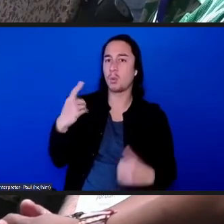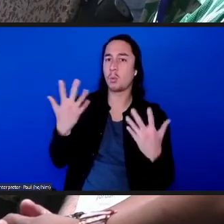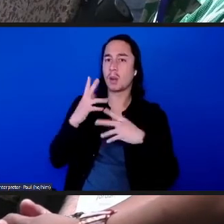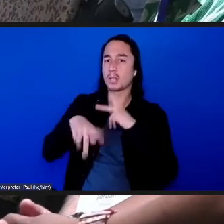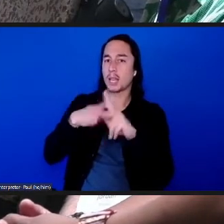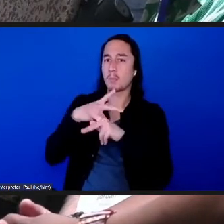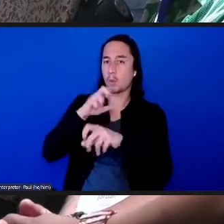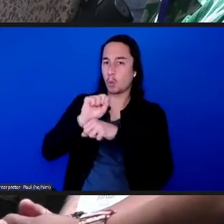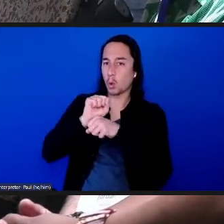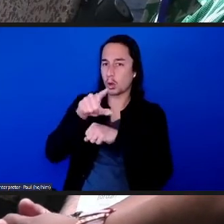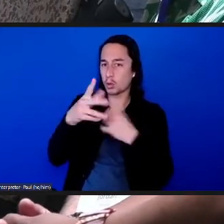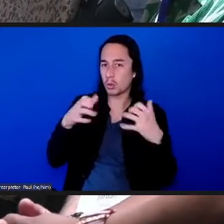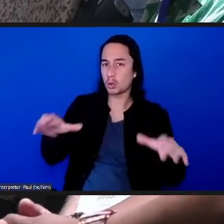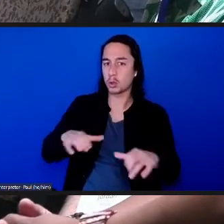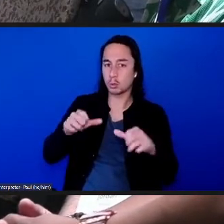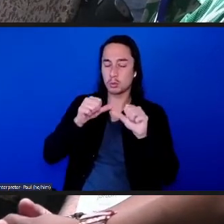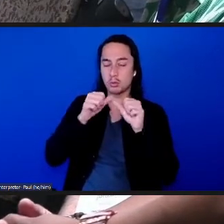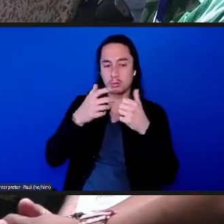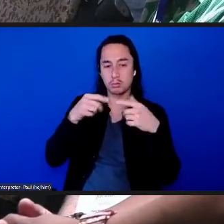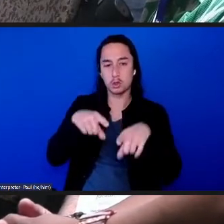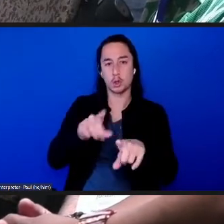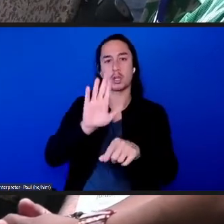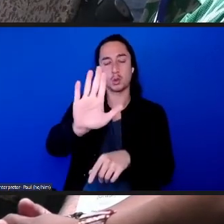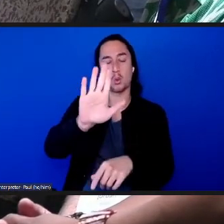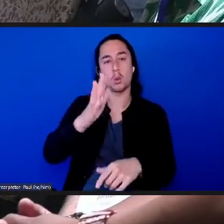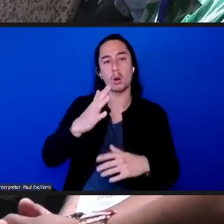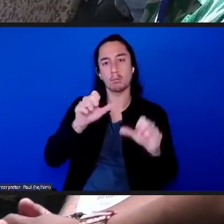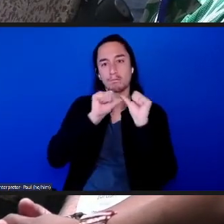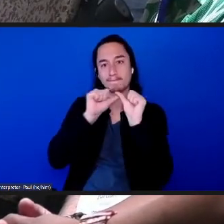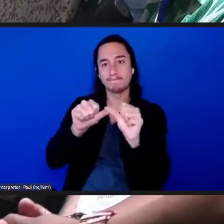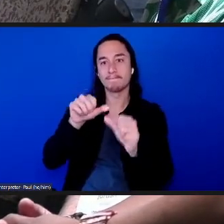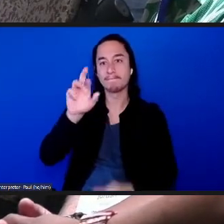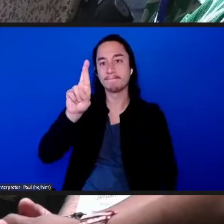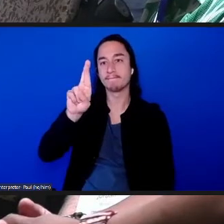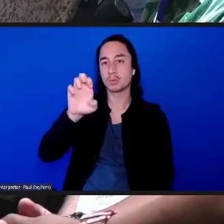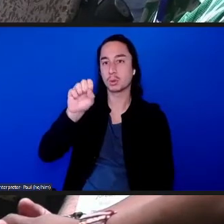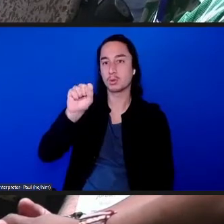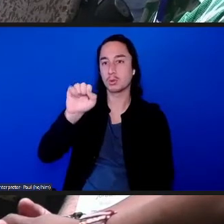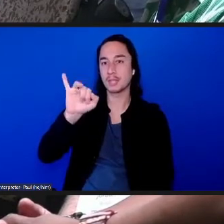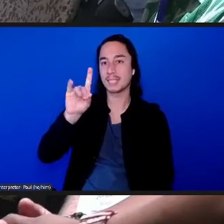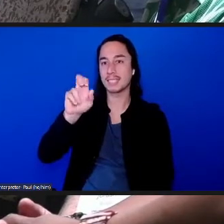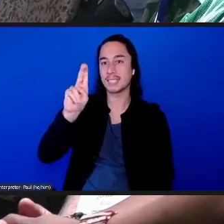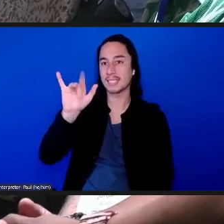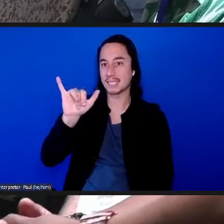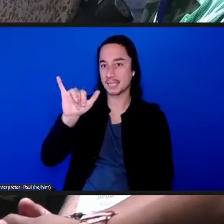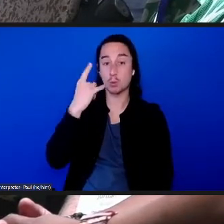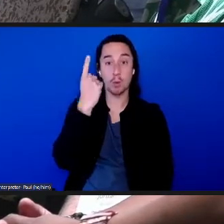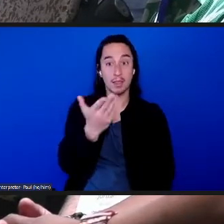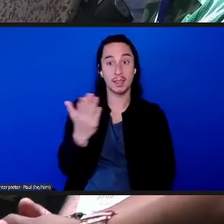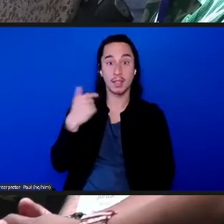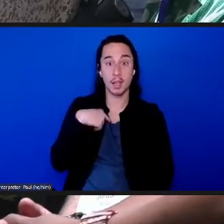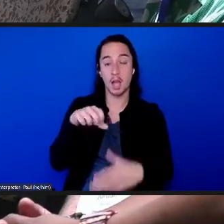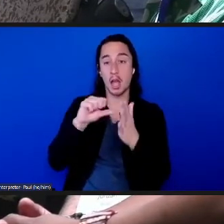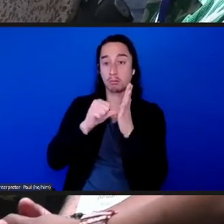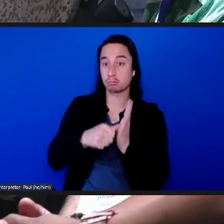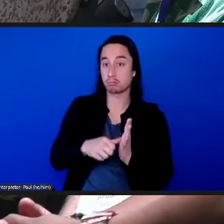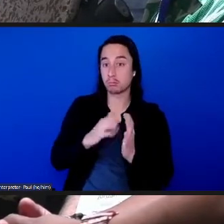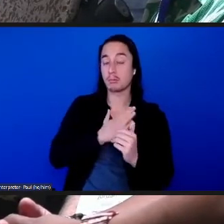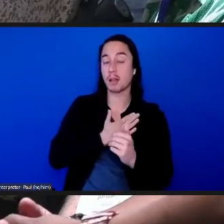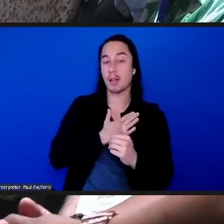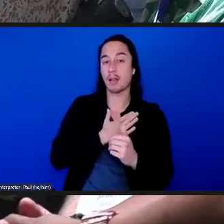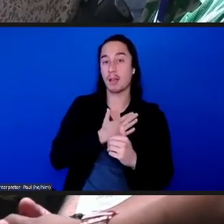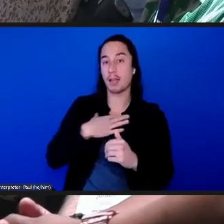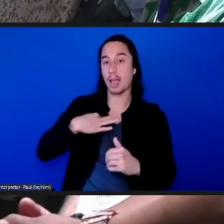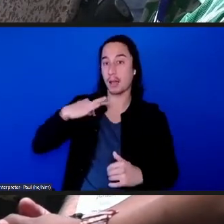to do during this residency? And one of the things that I outlined in my application was that I wanted to create